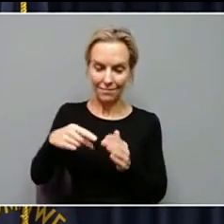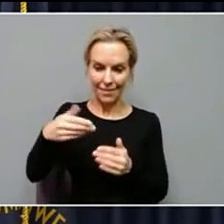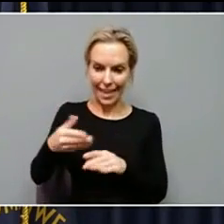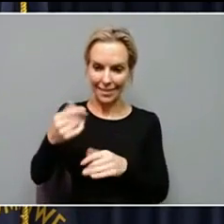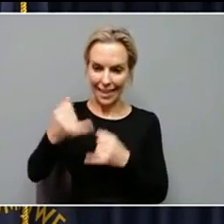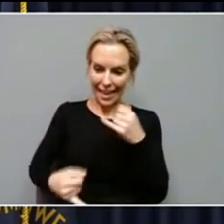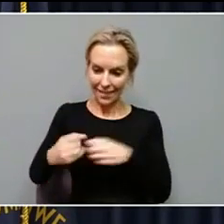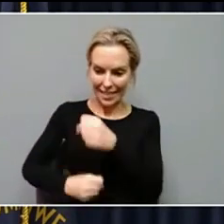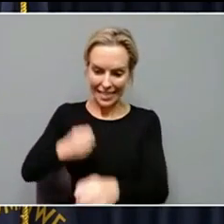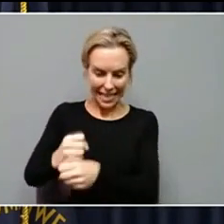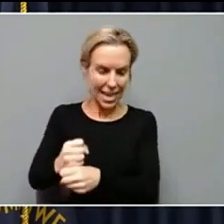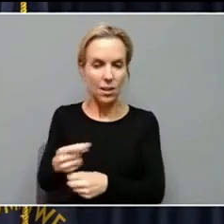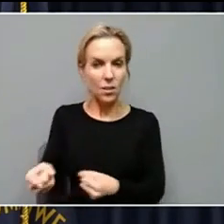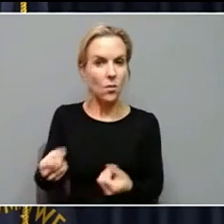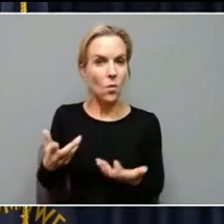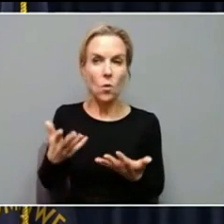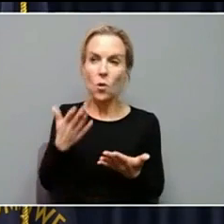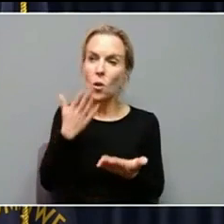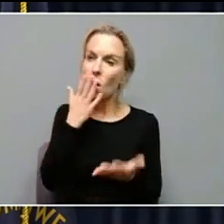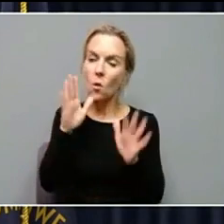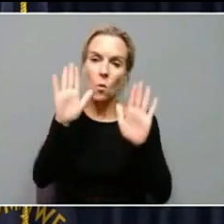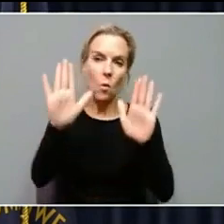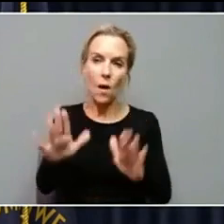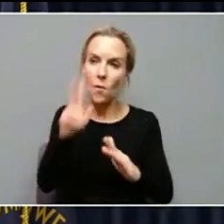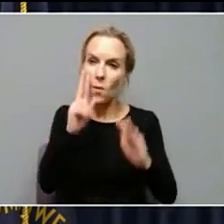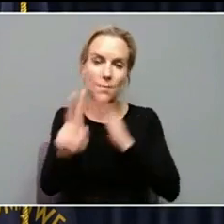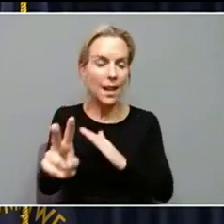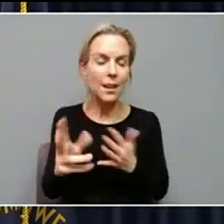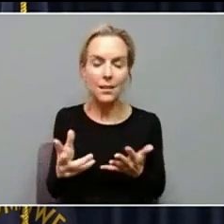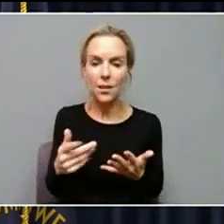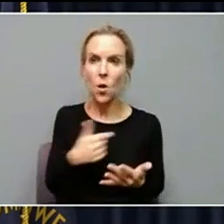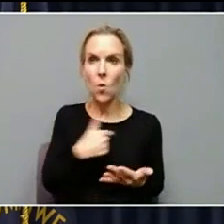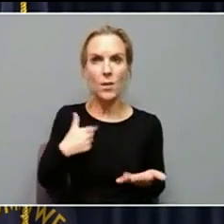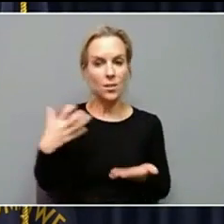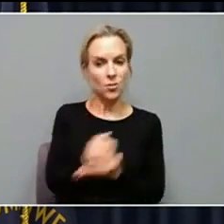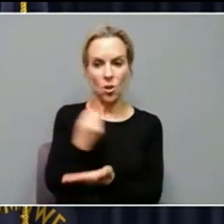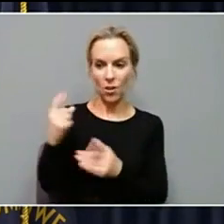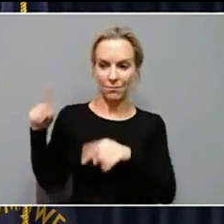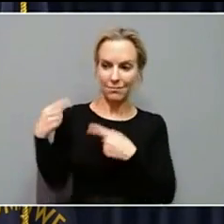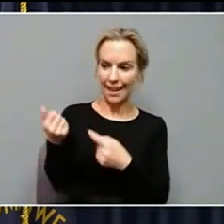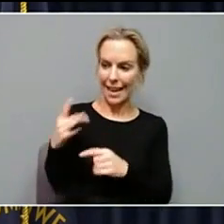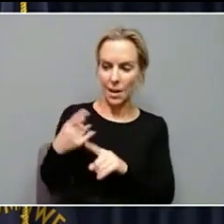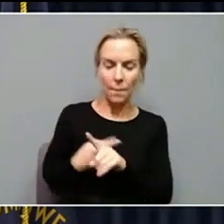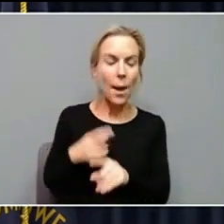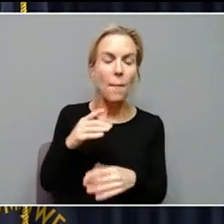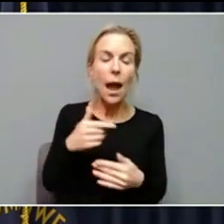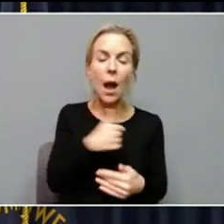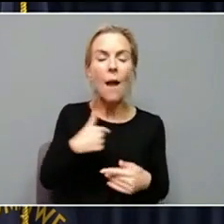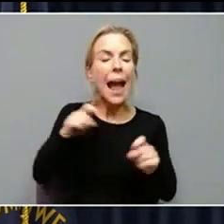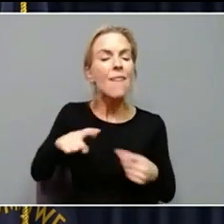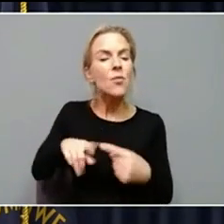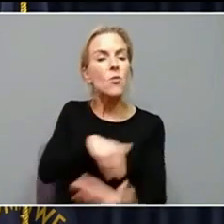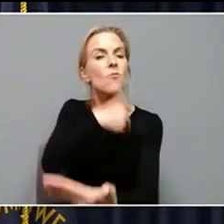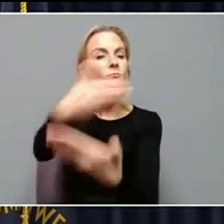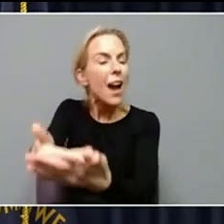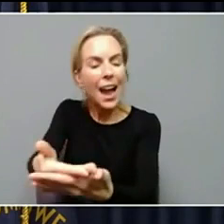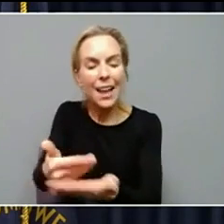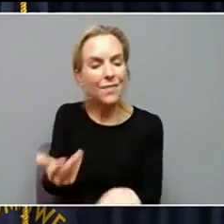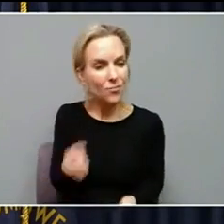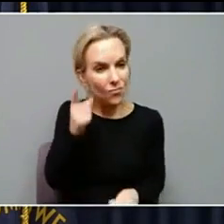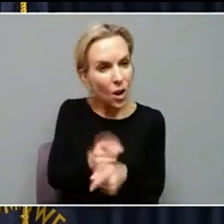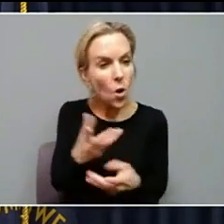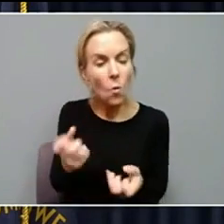of incredible prosperity, something we all deserve after the last 18 months, but we got to get there. So you want a bright future? You